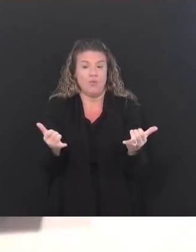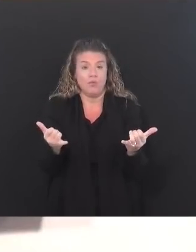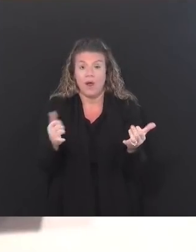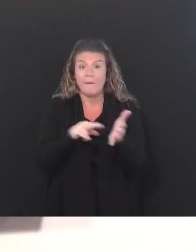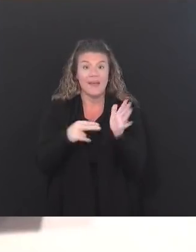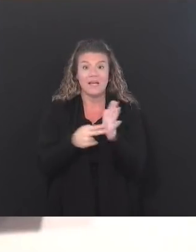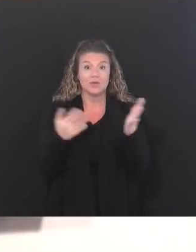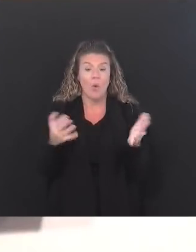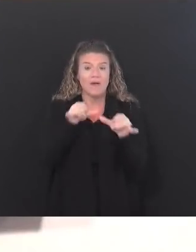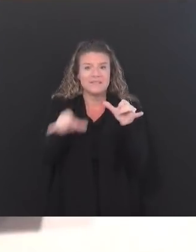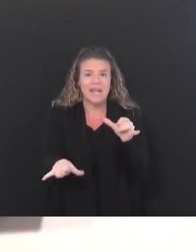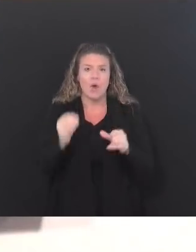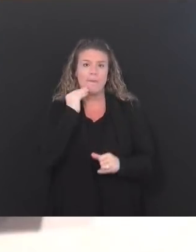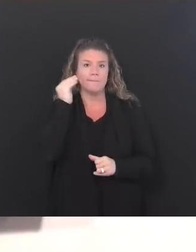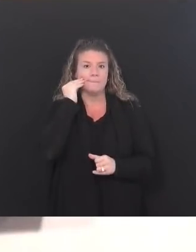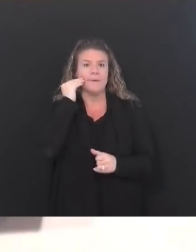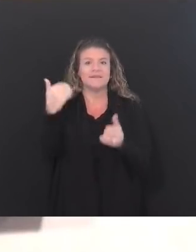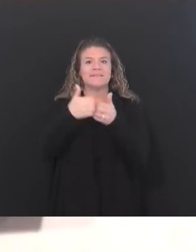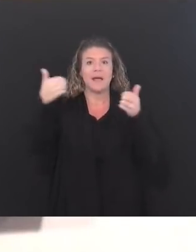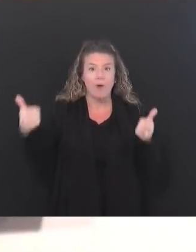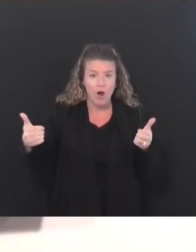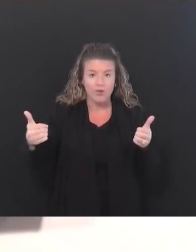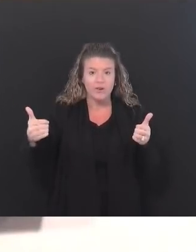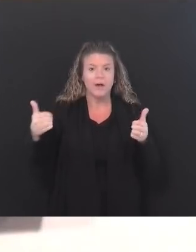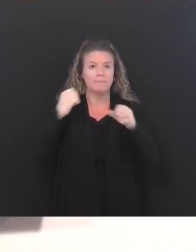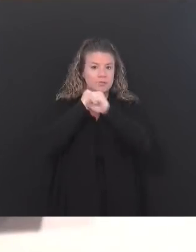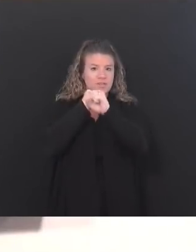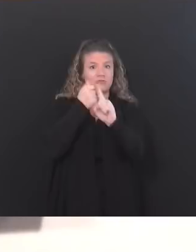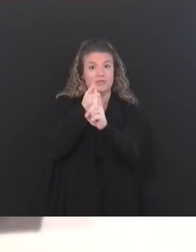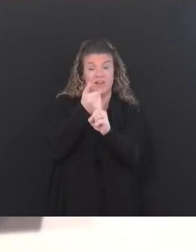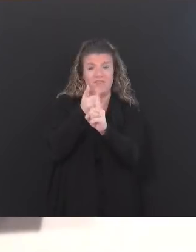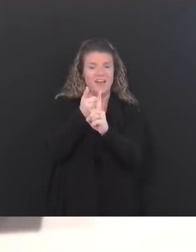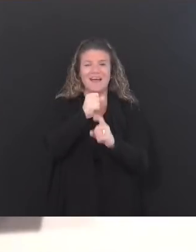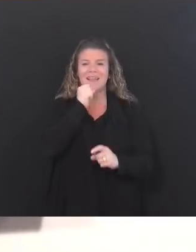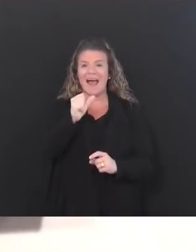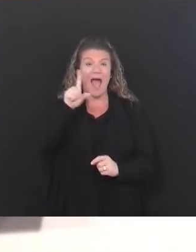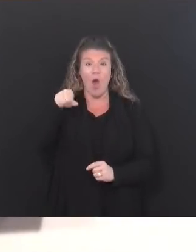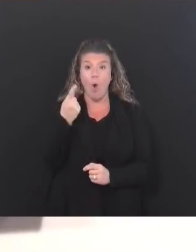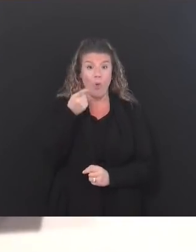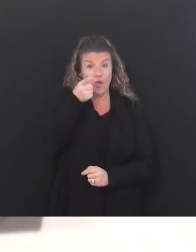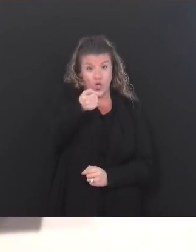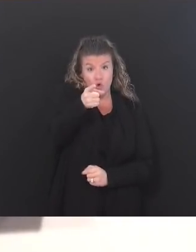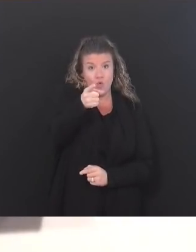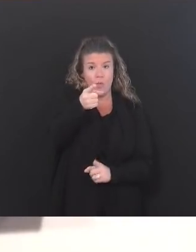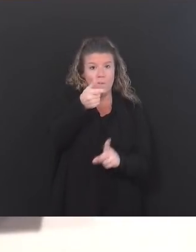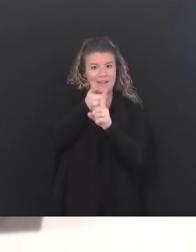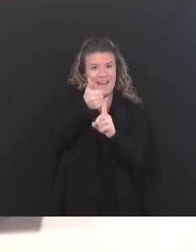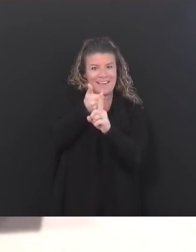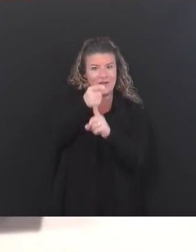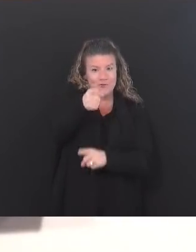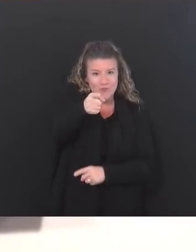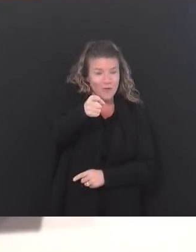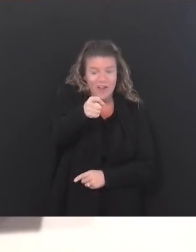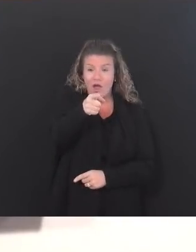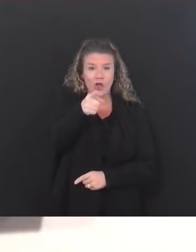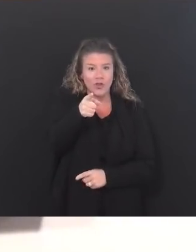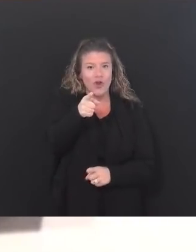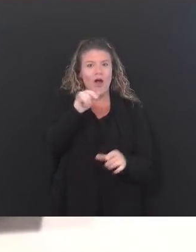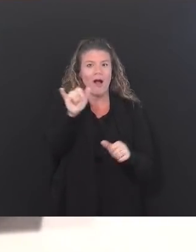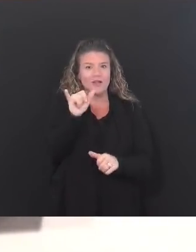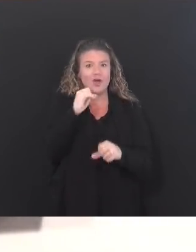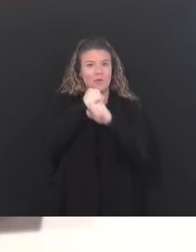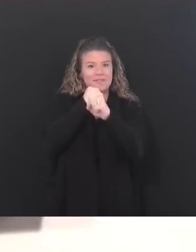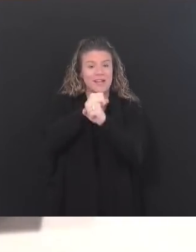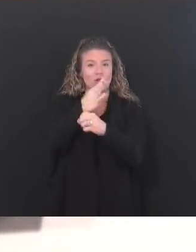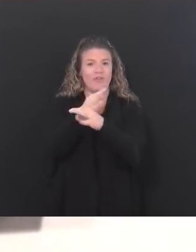at home, staying apart, protecting yourself, because it's not just you protecting yourself, it's you protecting your family